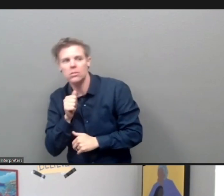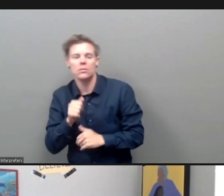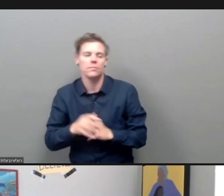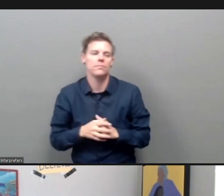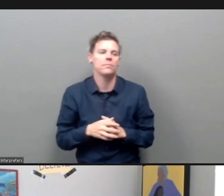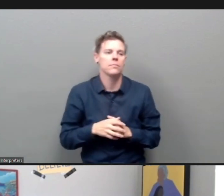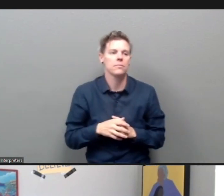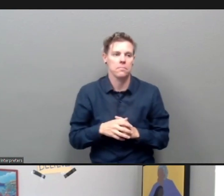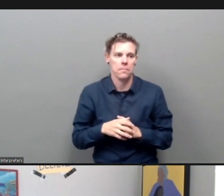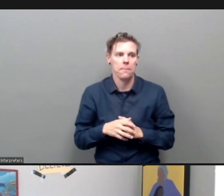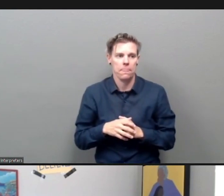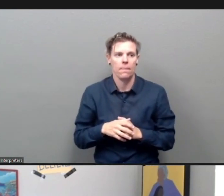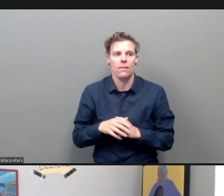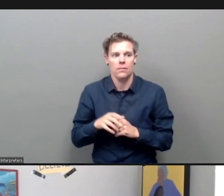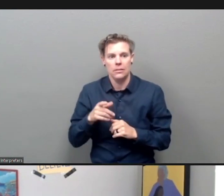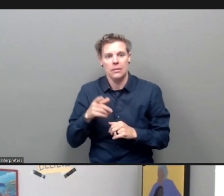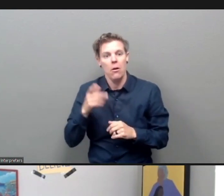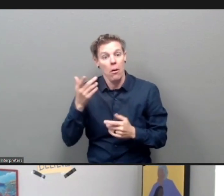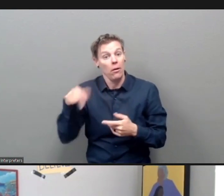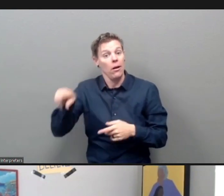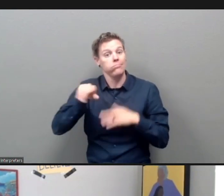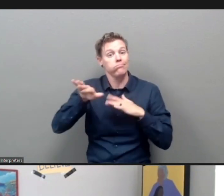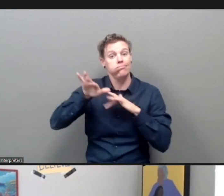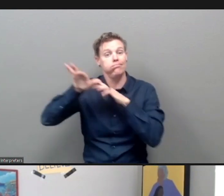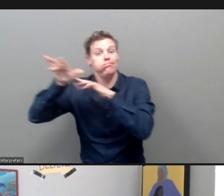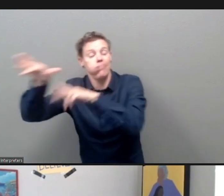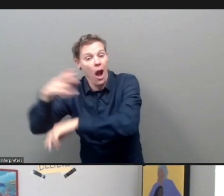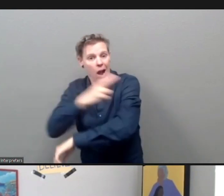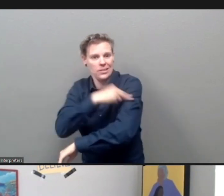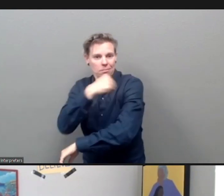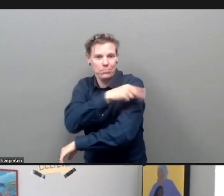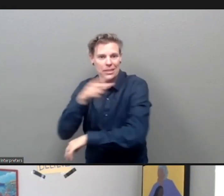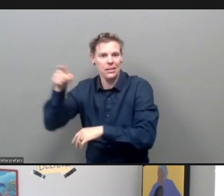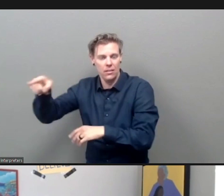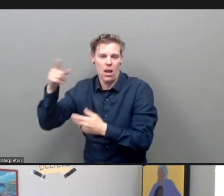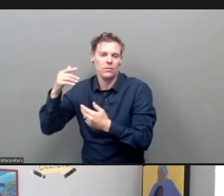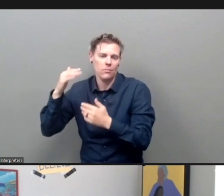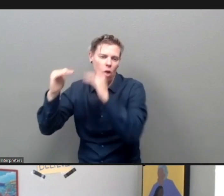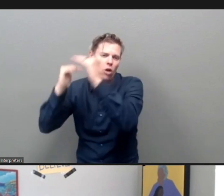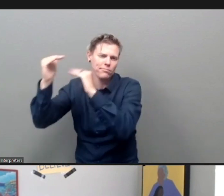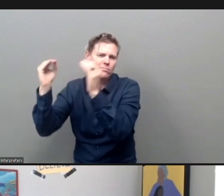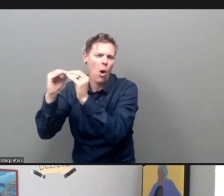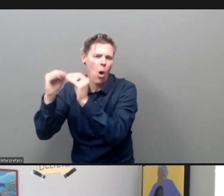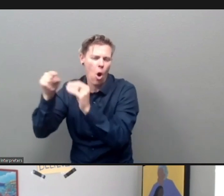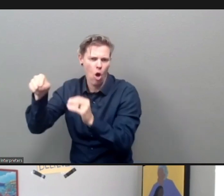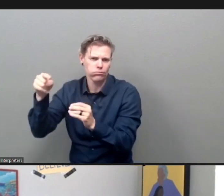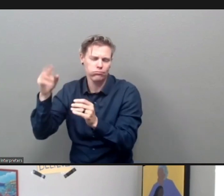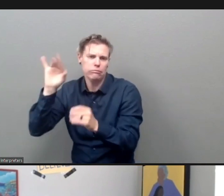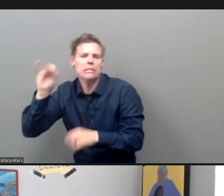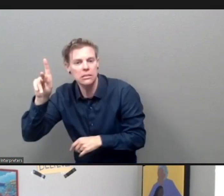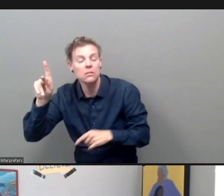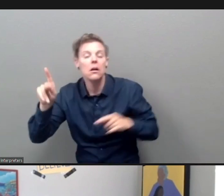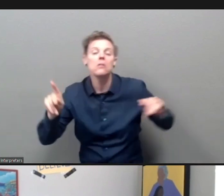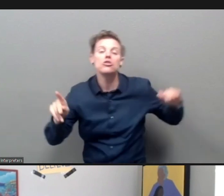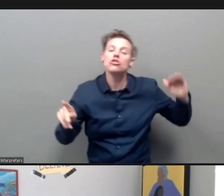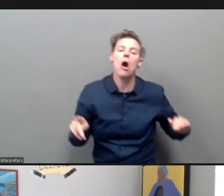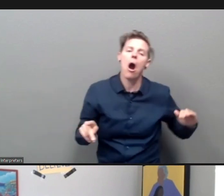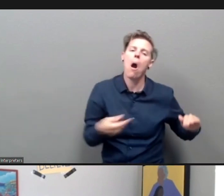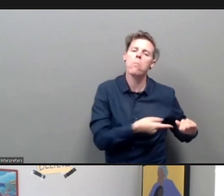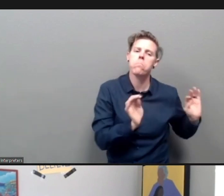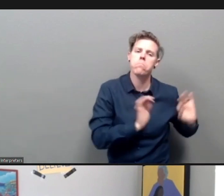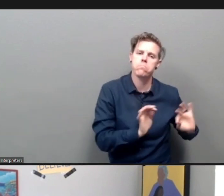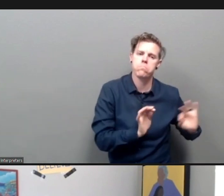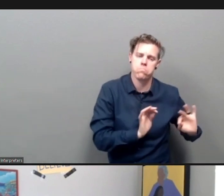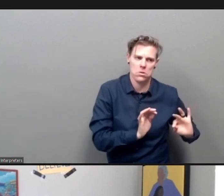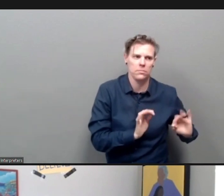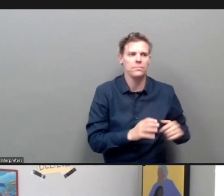way more prevalent in adults than they are in kids. And so I think that gives an extra measure of safety. They looked at the